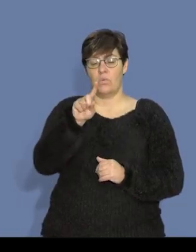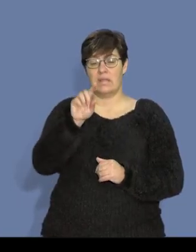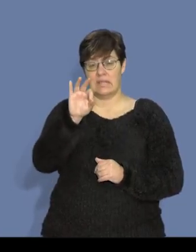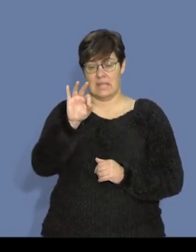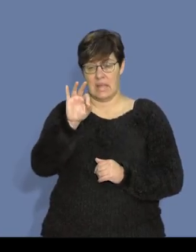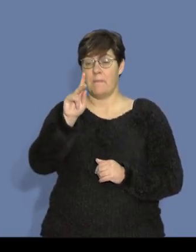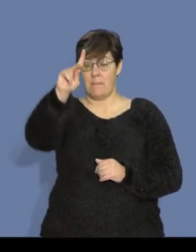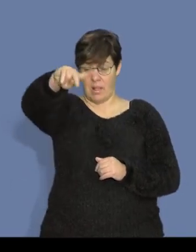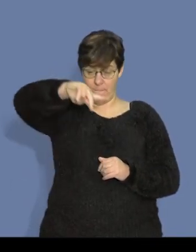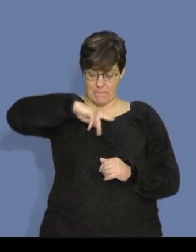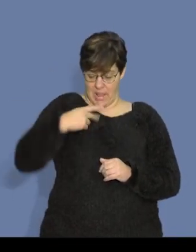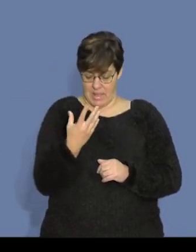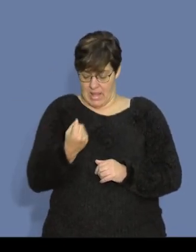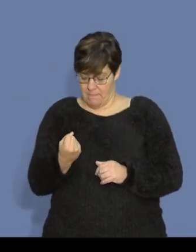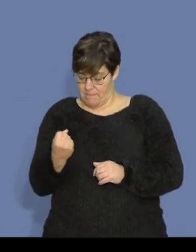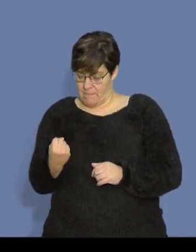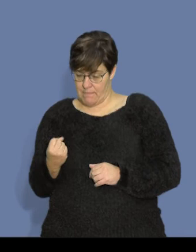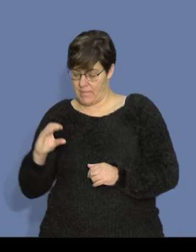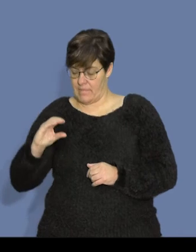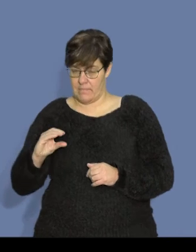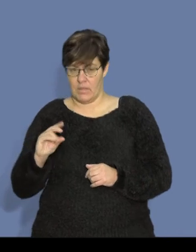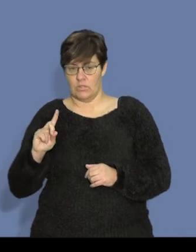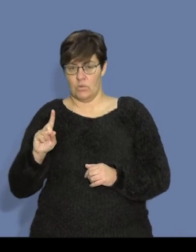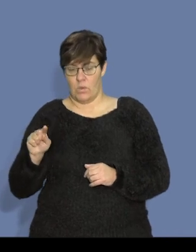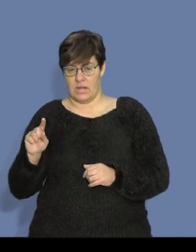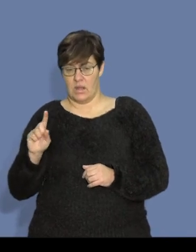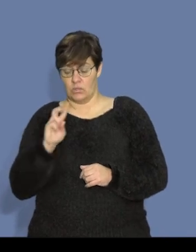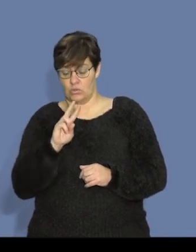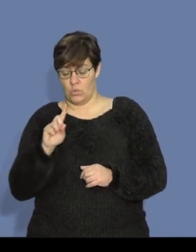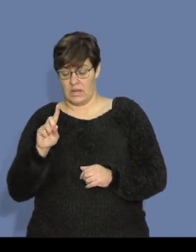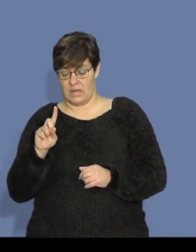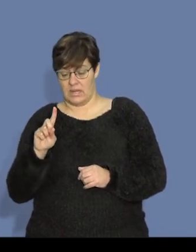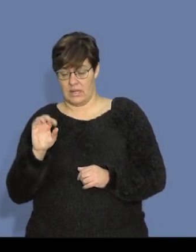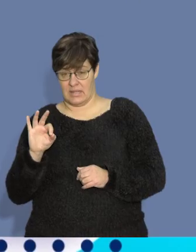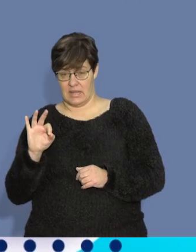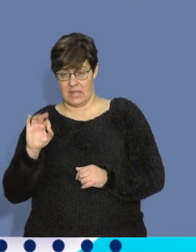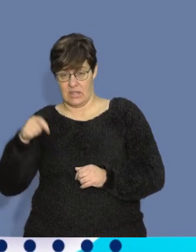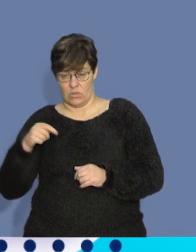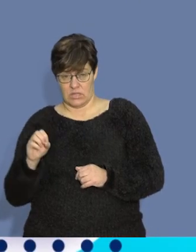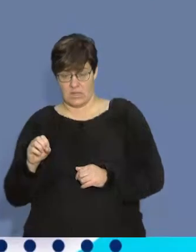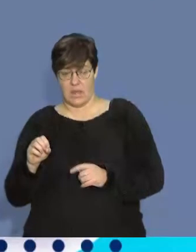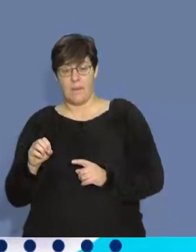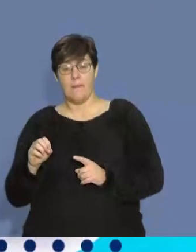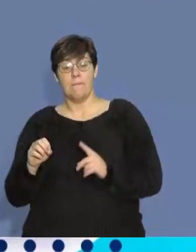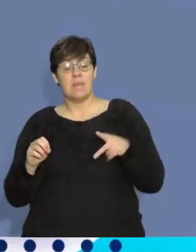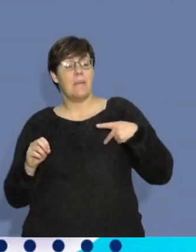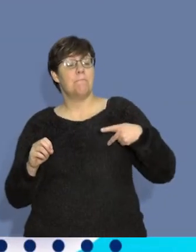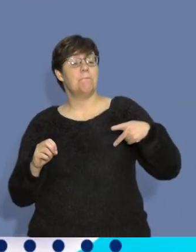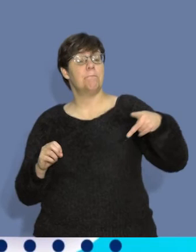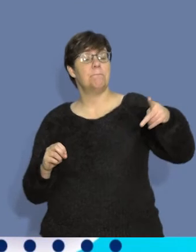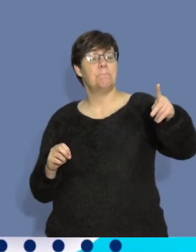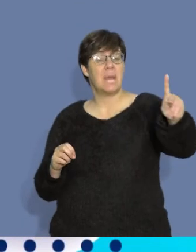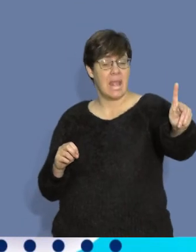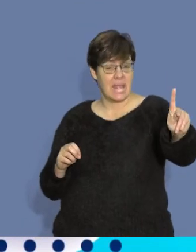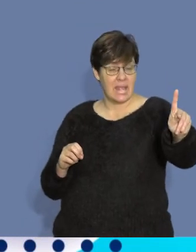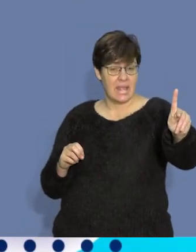213,000. You have collected on behalf of SARS an amount of 213,000. You can claim back